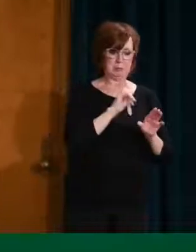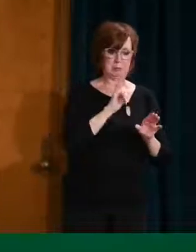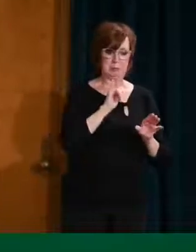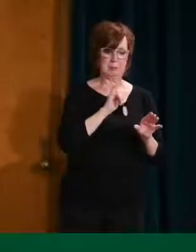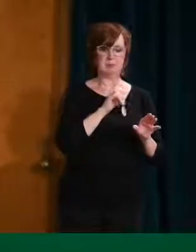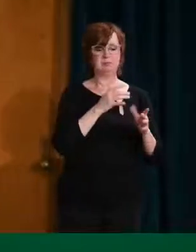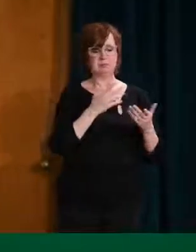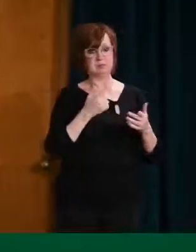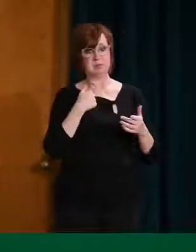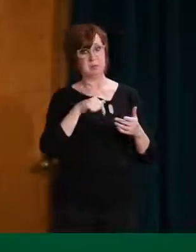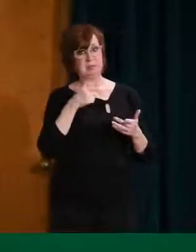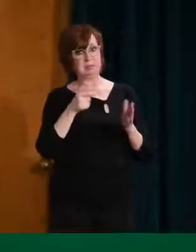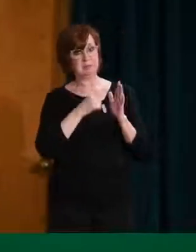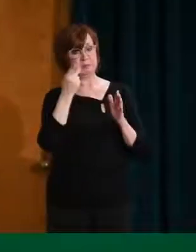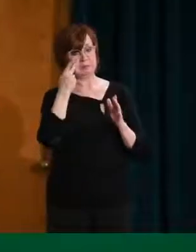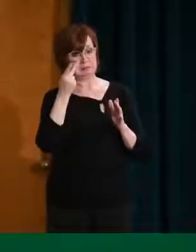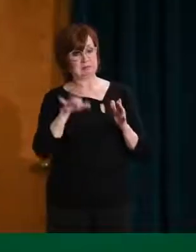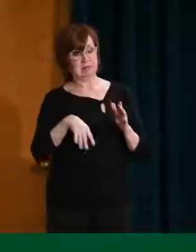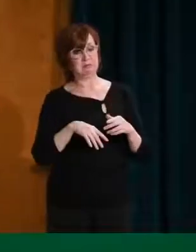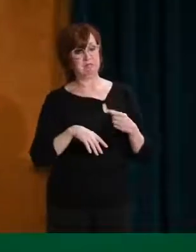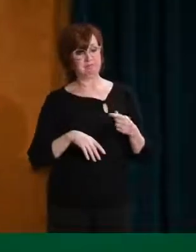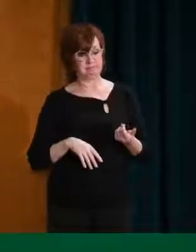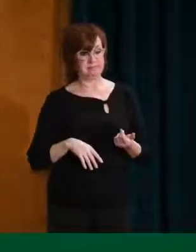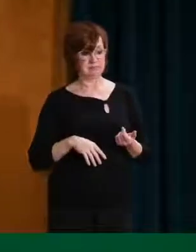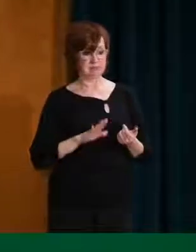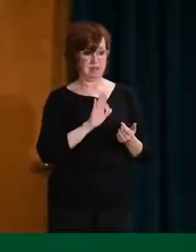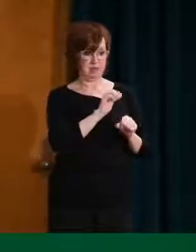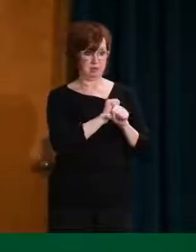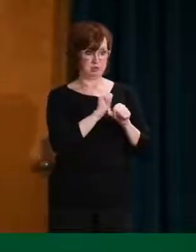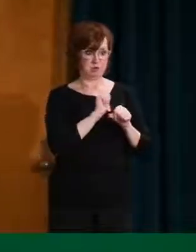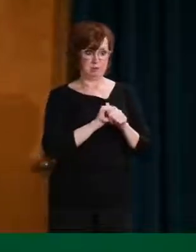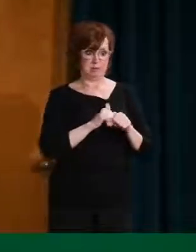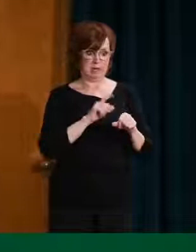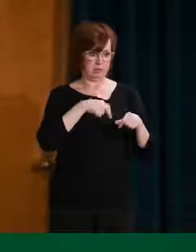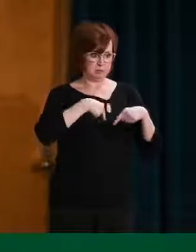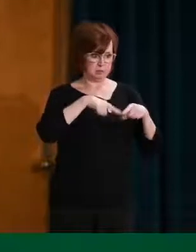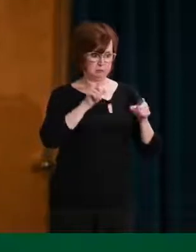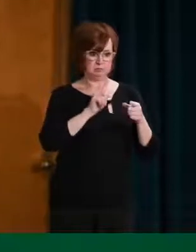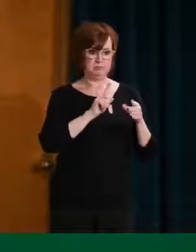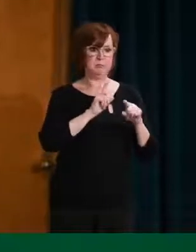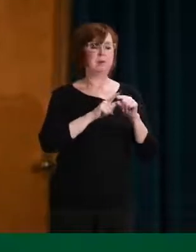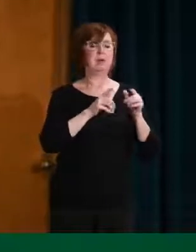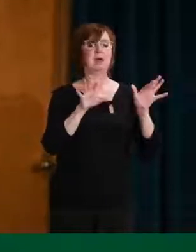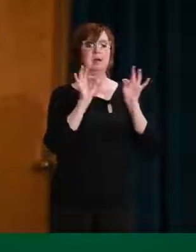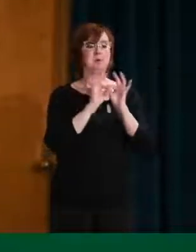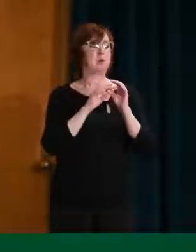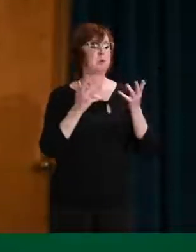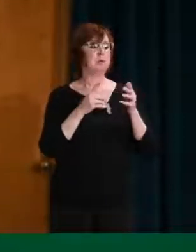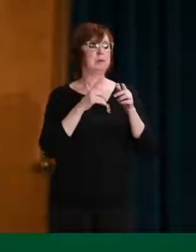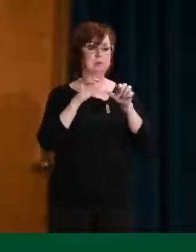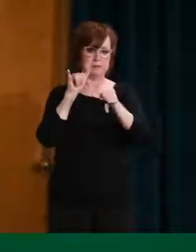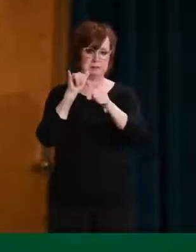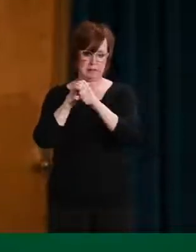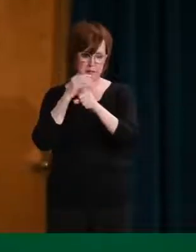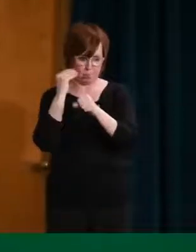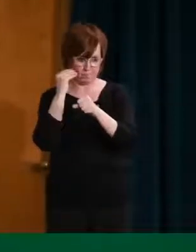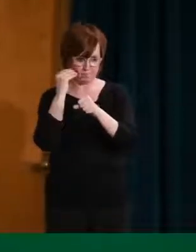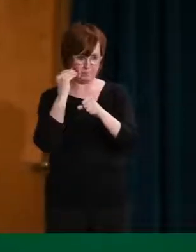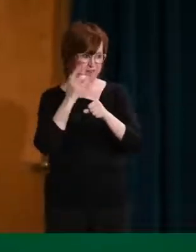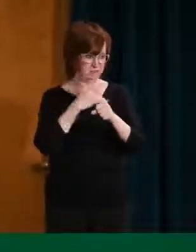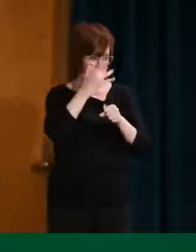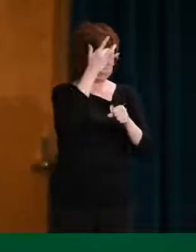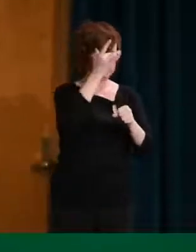essential services do, the recommendation is that they self-isolate at the first sign of symptoms, and most people do